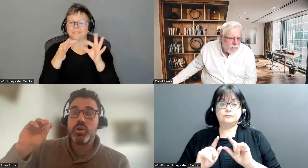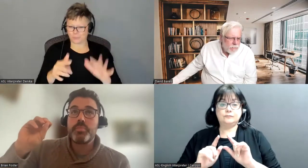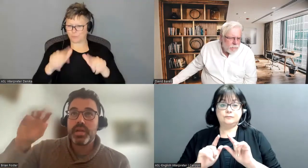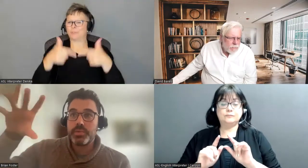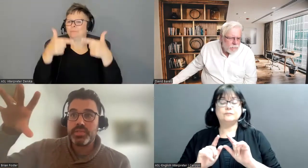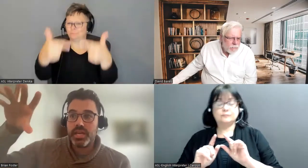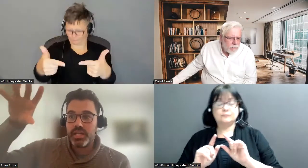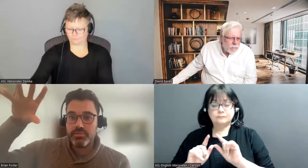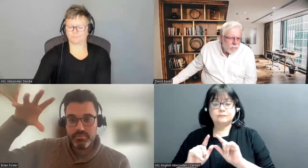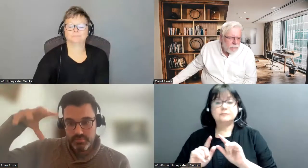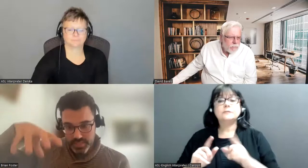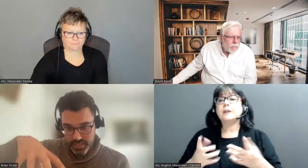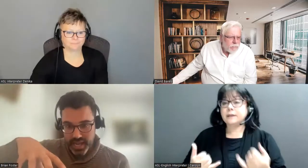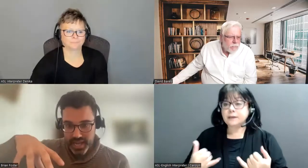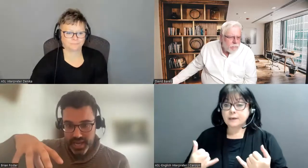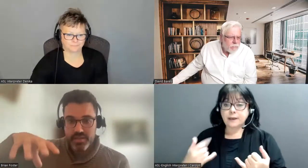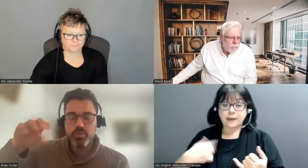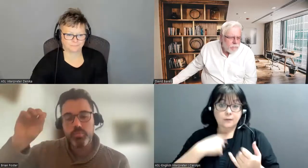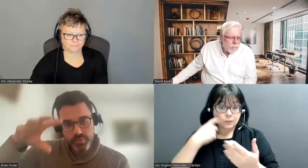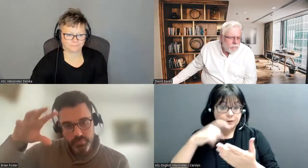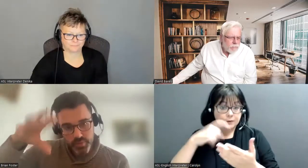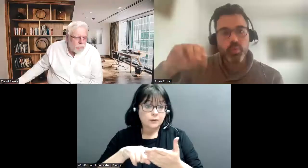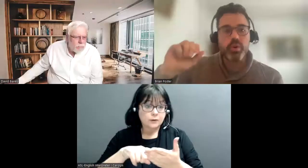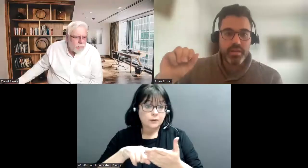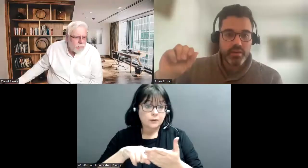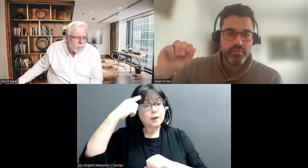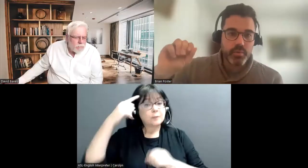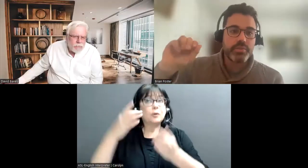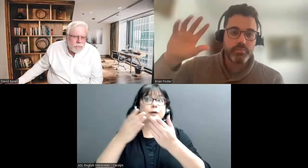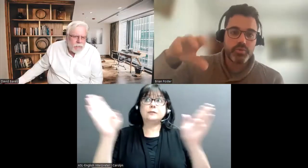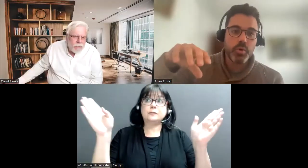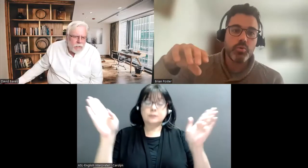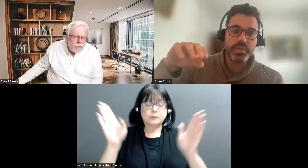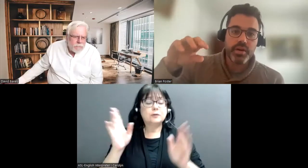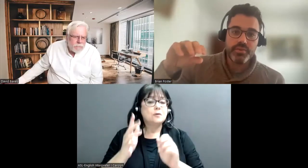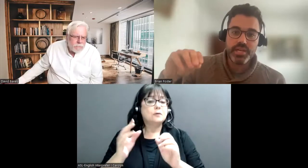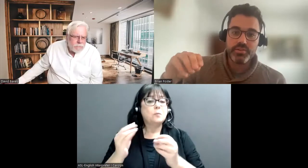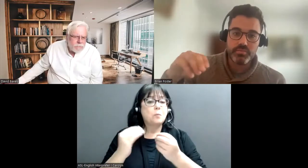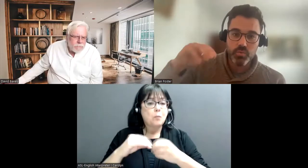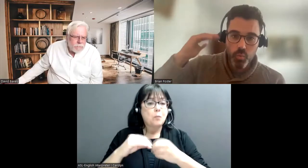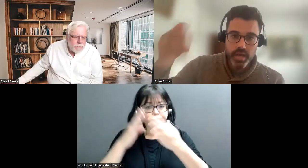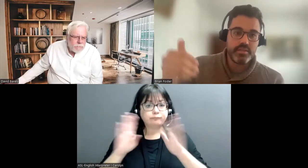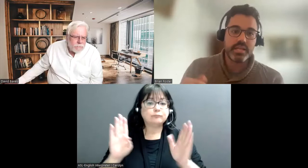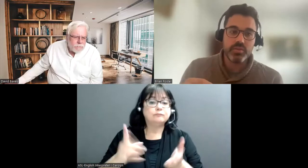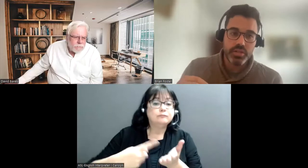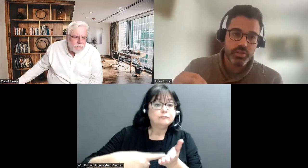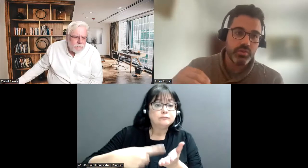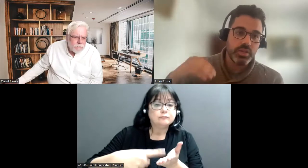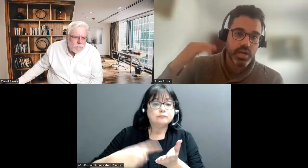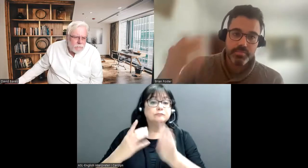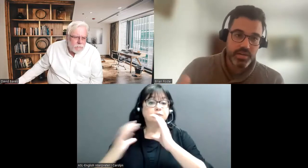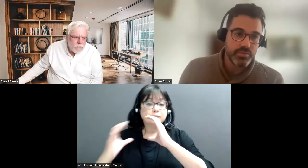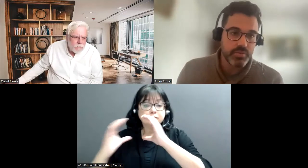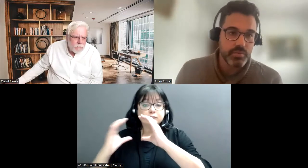more open, I would say, today, or the majority of employers are much more open to conversations about what